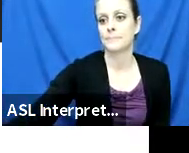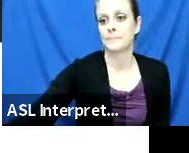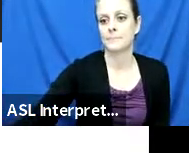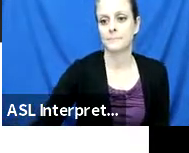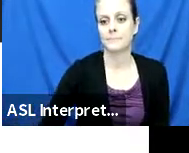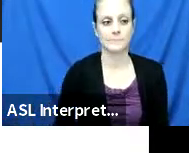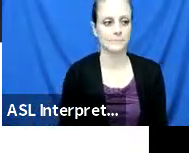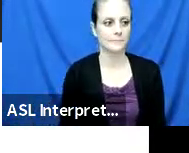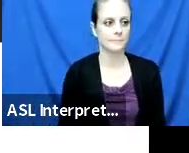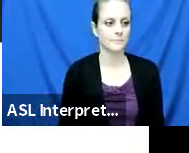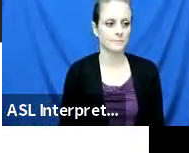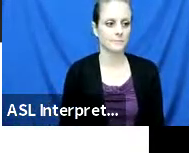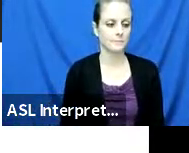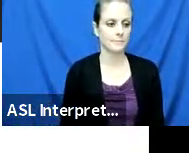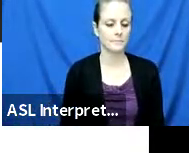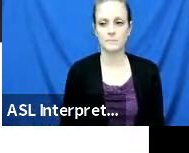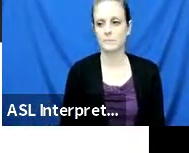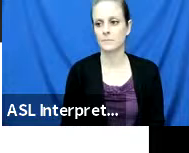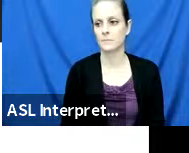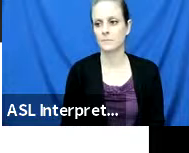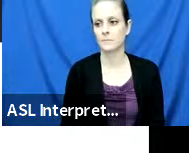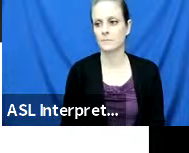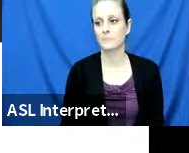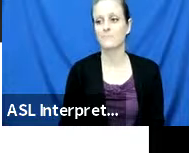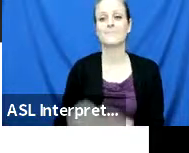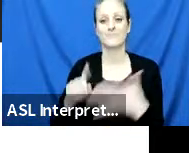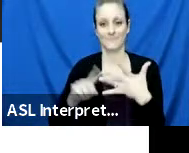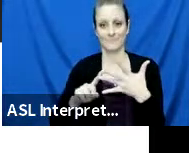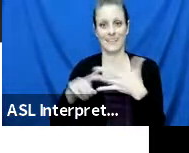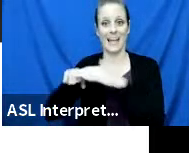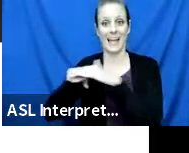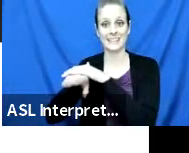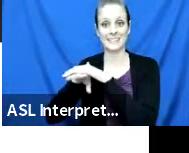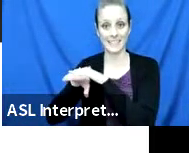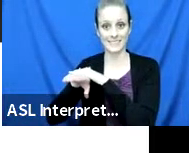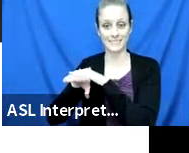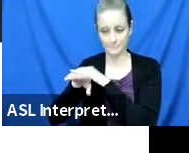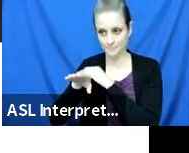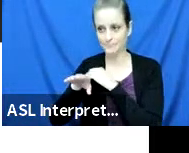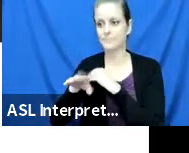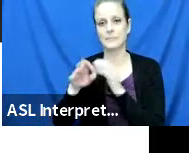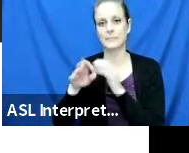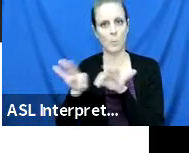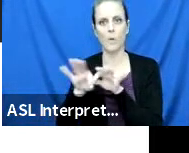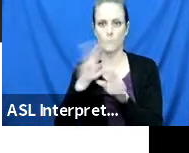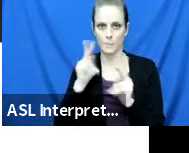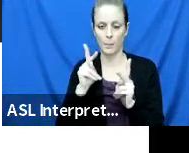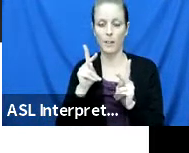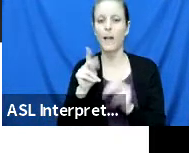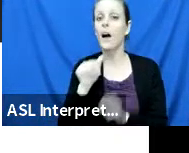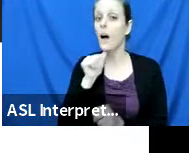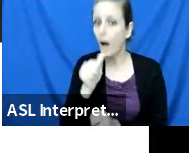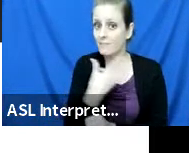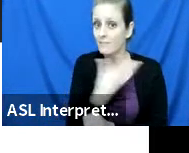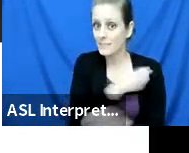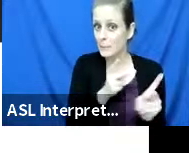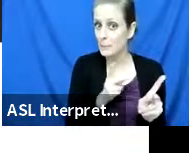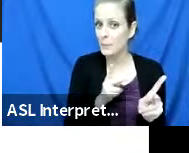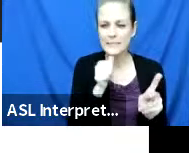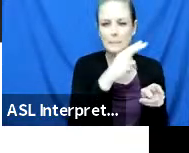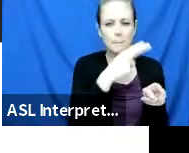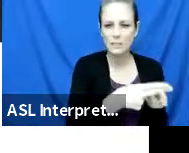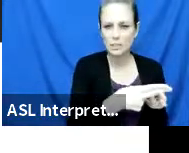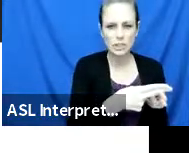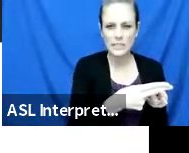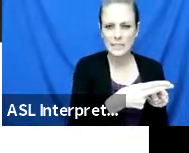And people also, access was also important for people. Unvaccinated people didn't mention it much, and you saw in